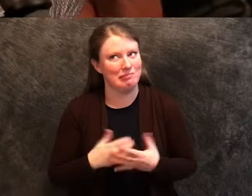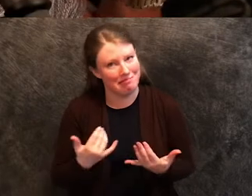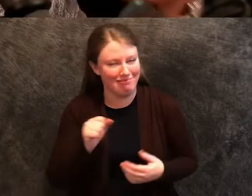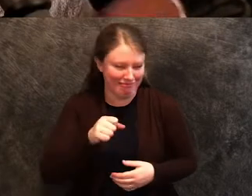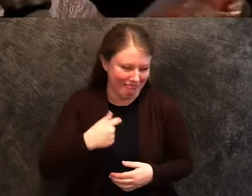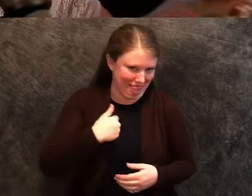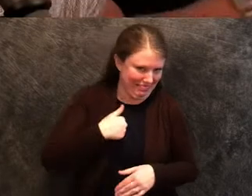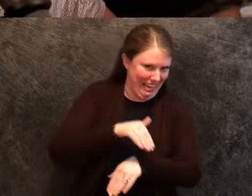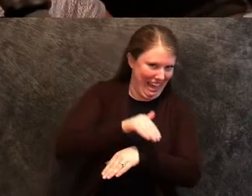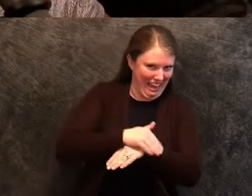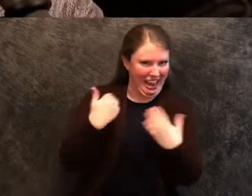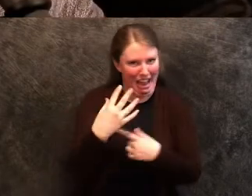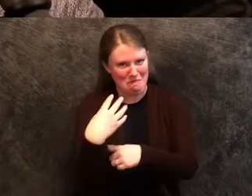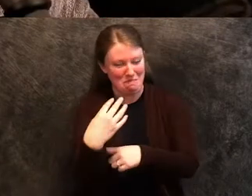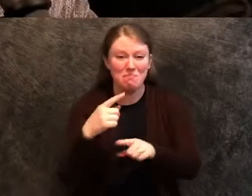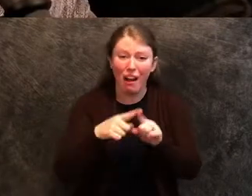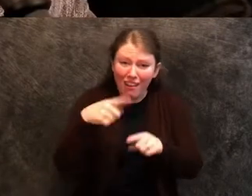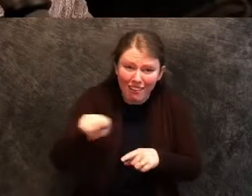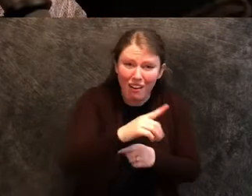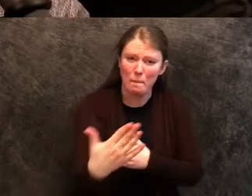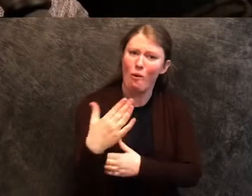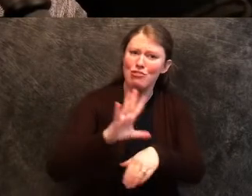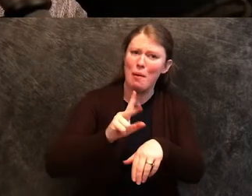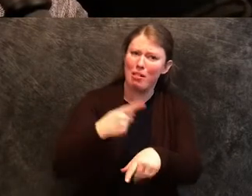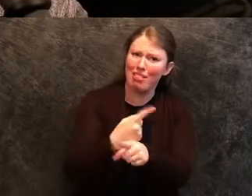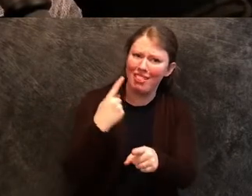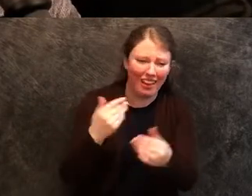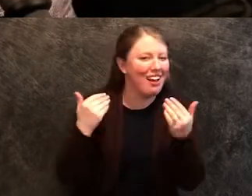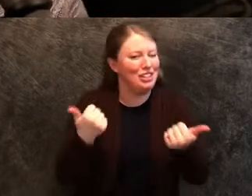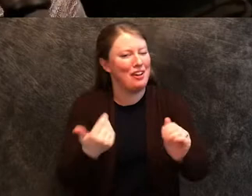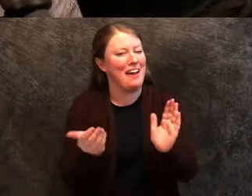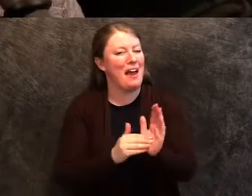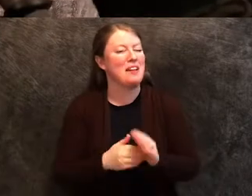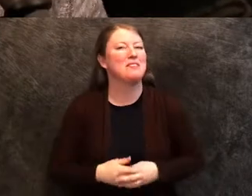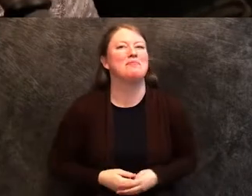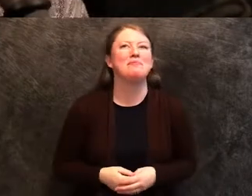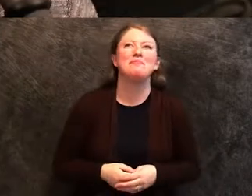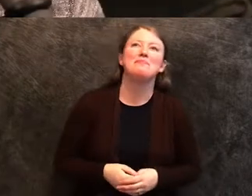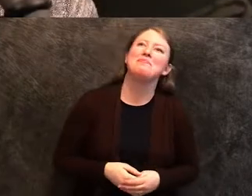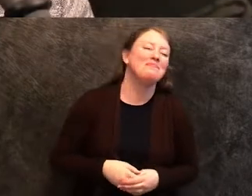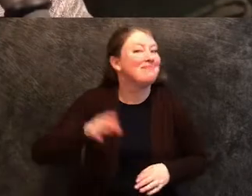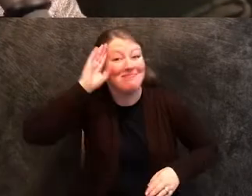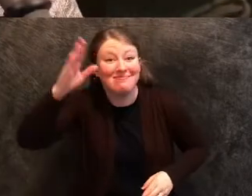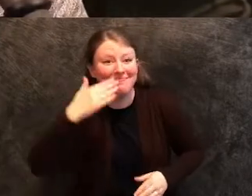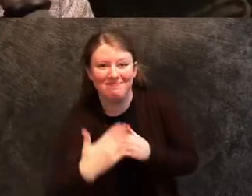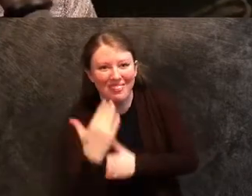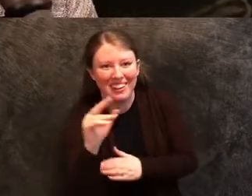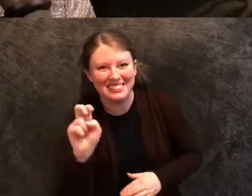for me, but it's still morning chapel, so let's try it again. Good morning, North